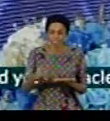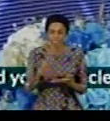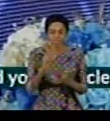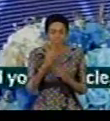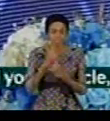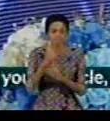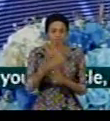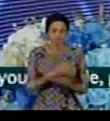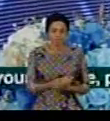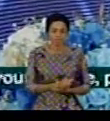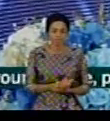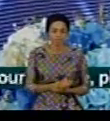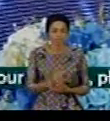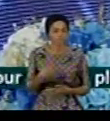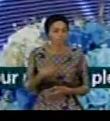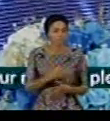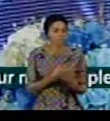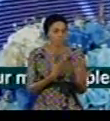We're waiting for you.